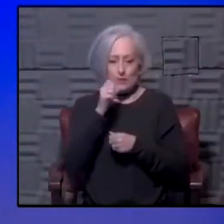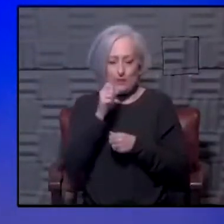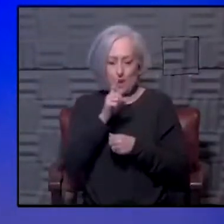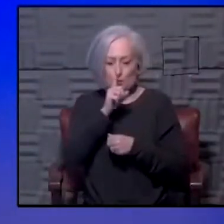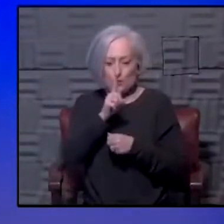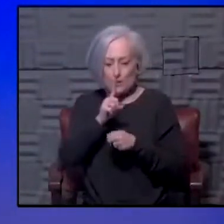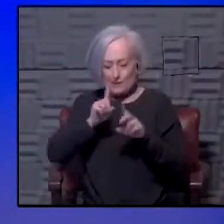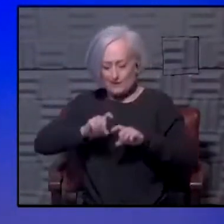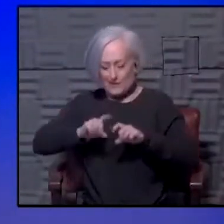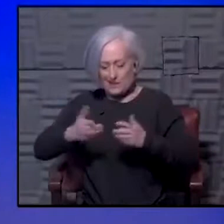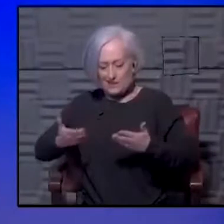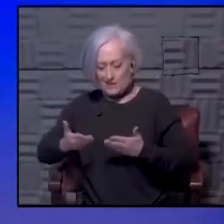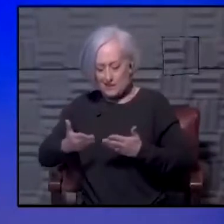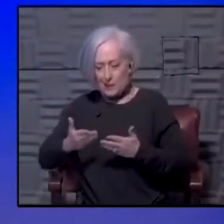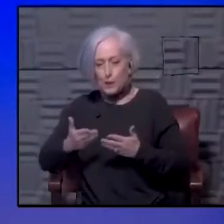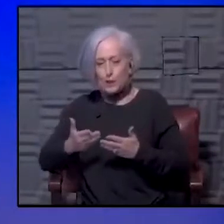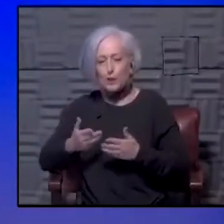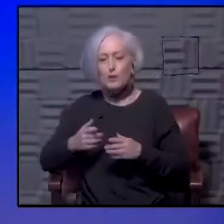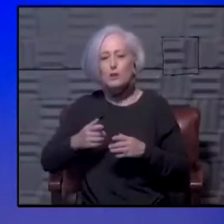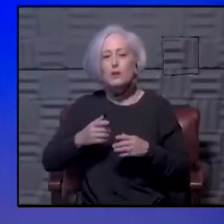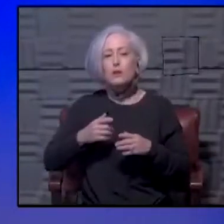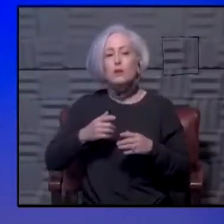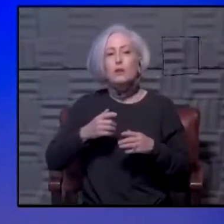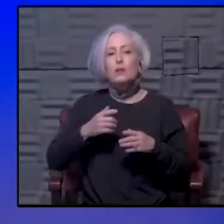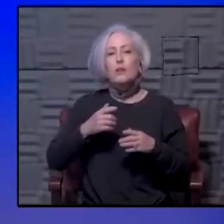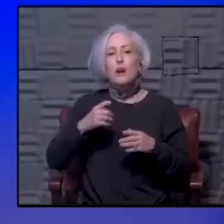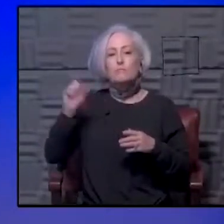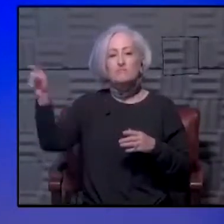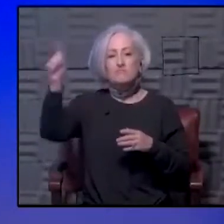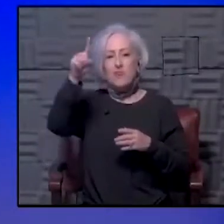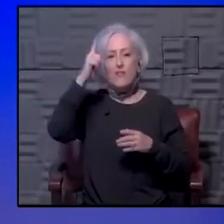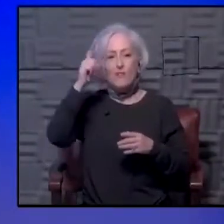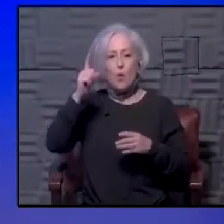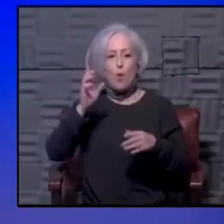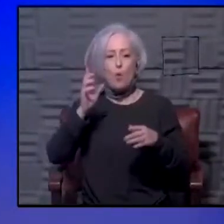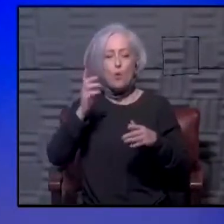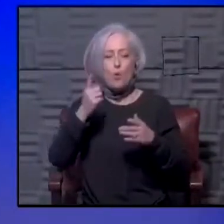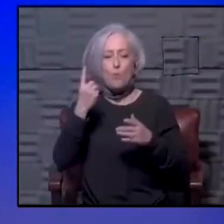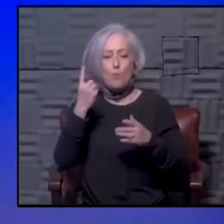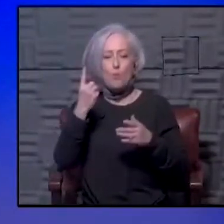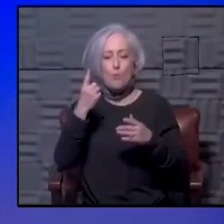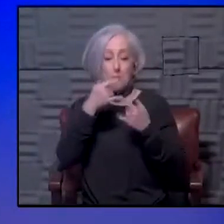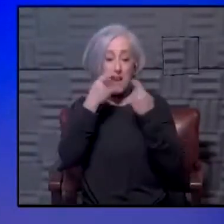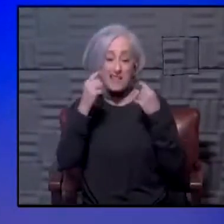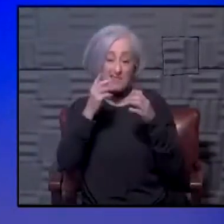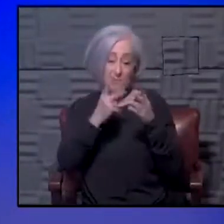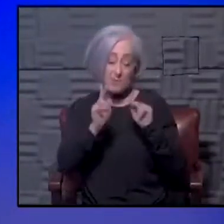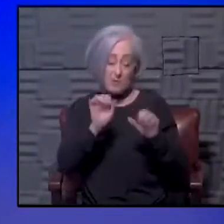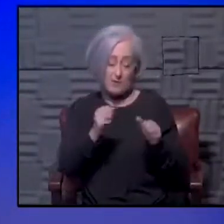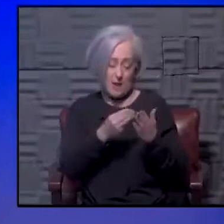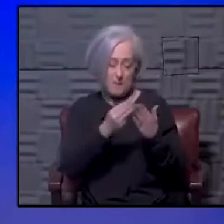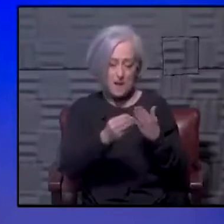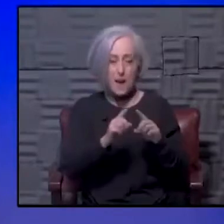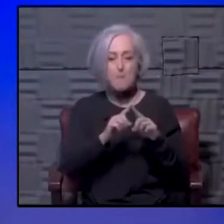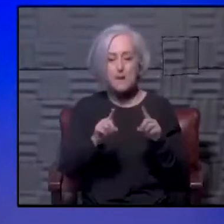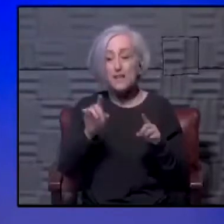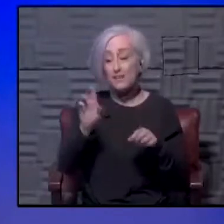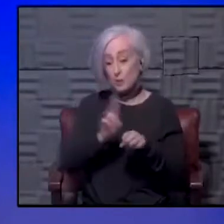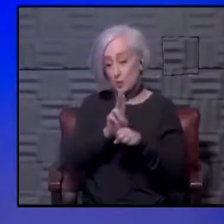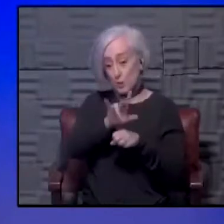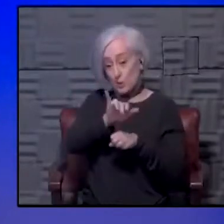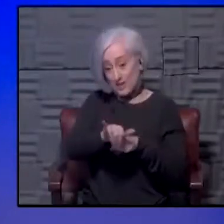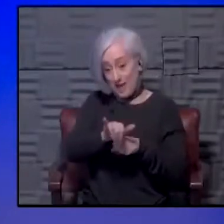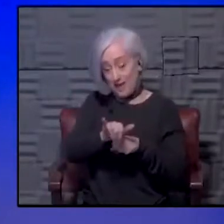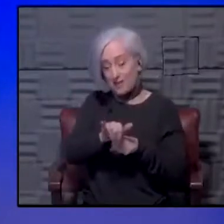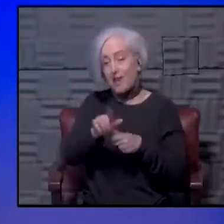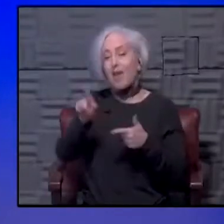ours here in the healthcare setting go through a little bit different process. But if you do that and then put a cotton mask over it, that is one of the recommendations in the new